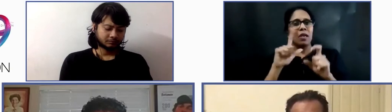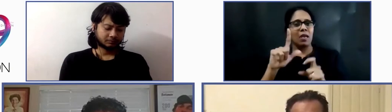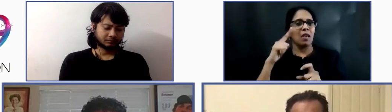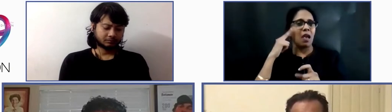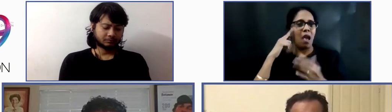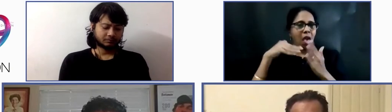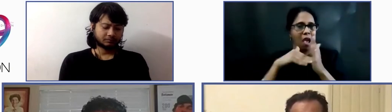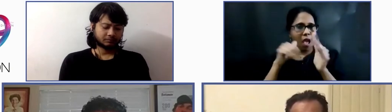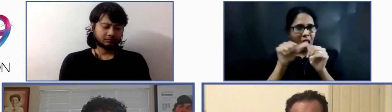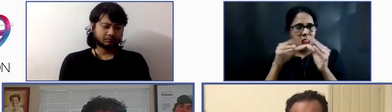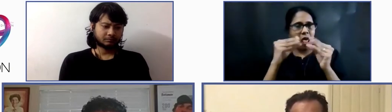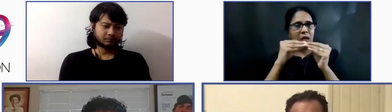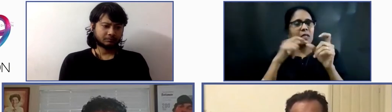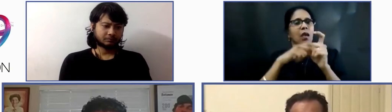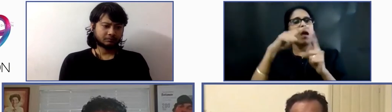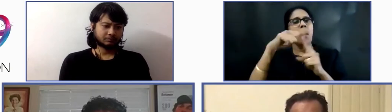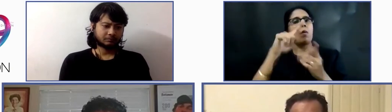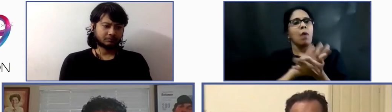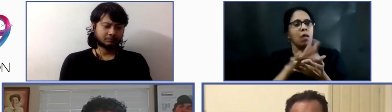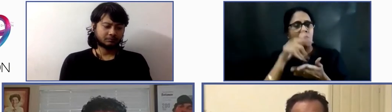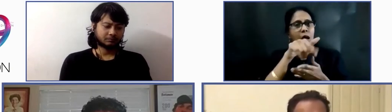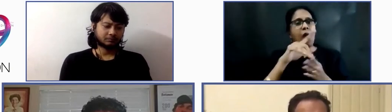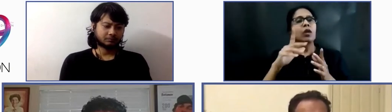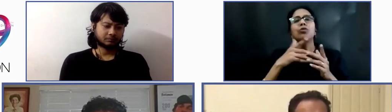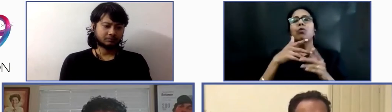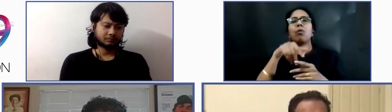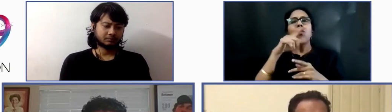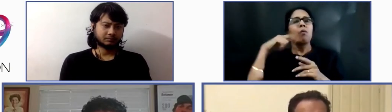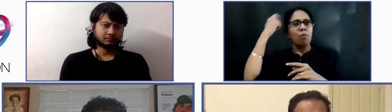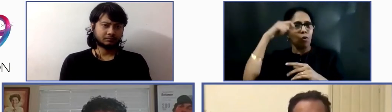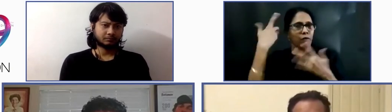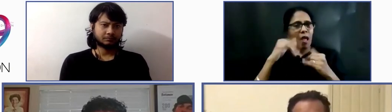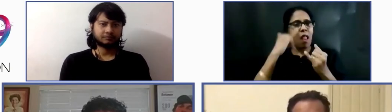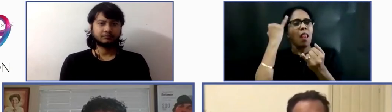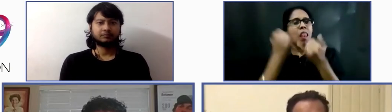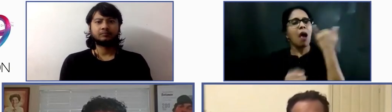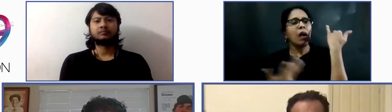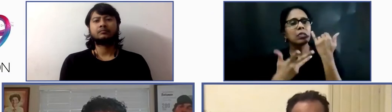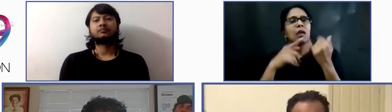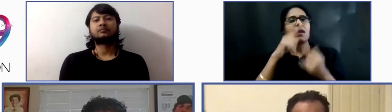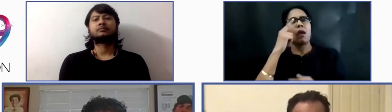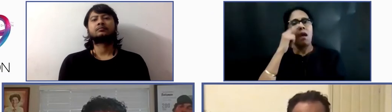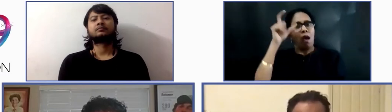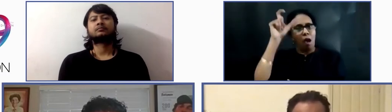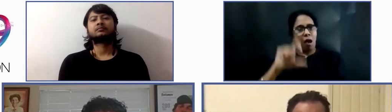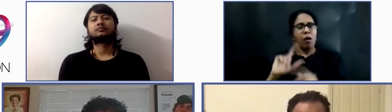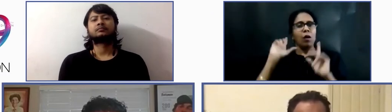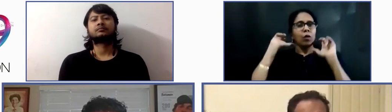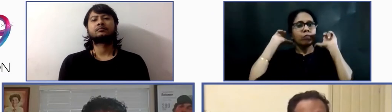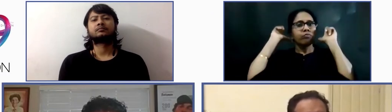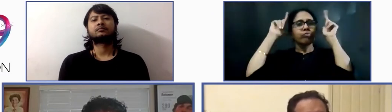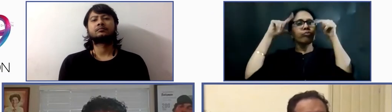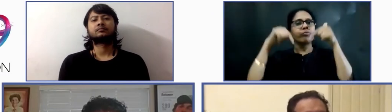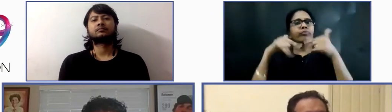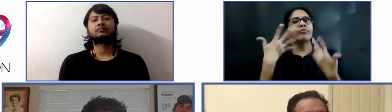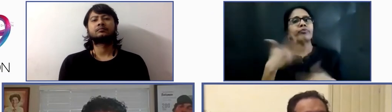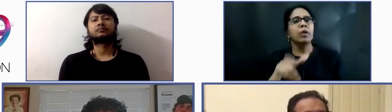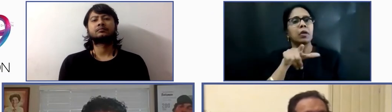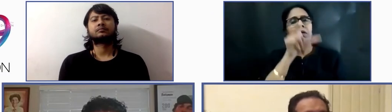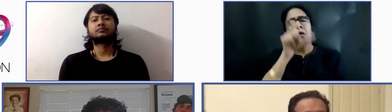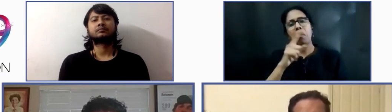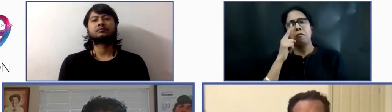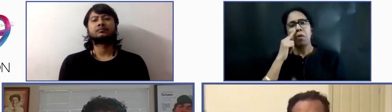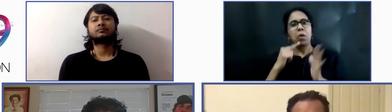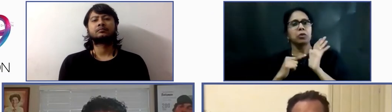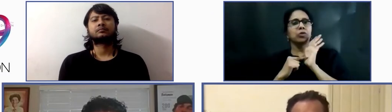film, the actress shaved her head to say, I'm a virgin. Did that happen in history? No. Did they suddenly mean that,